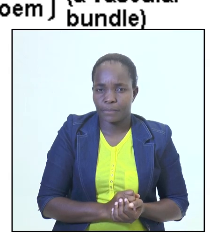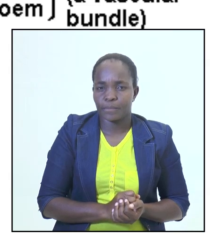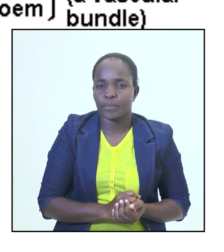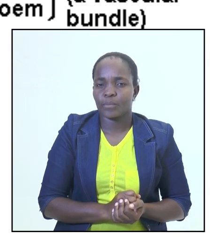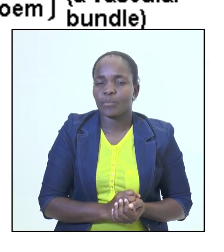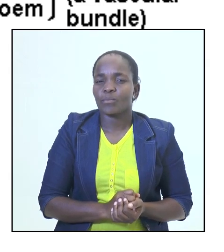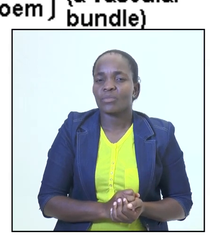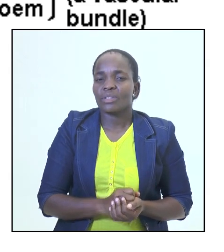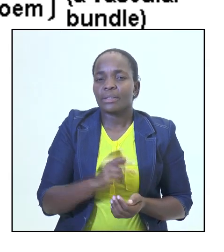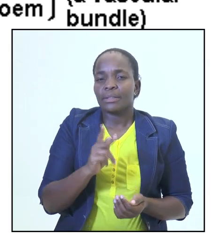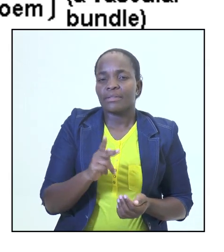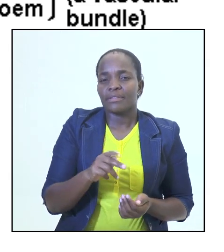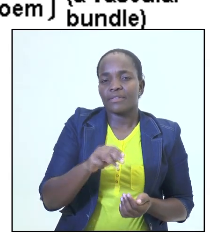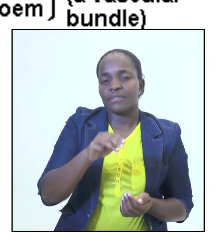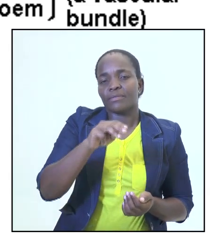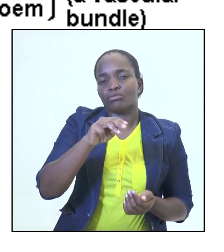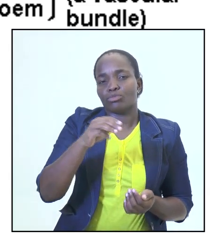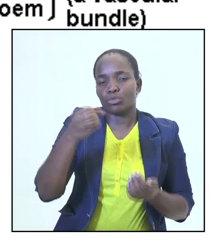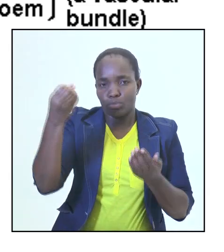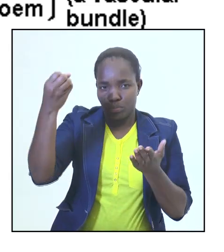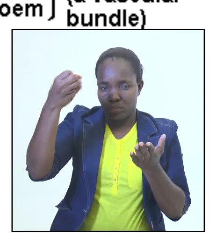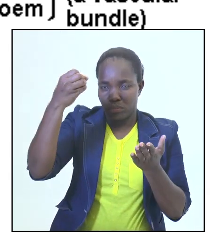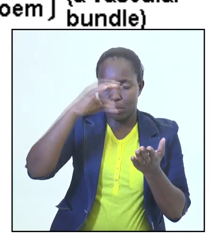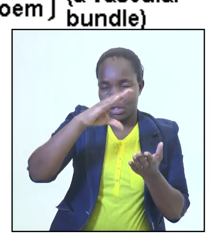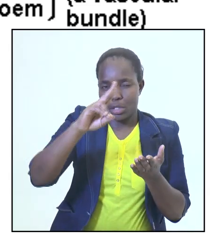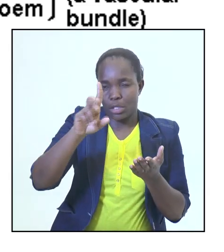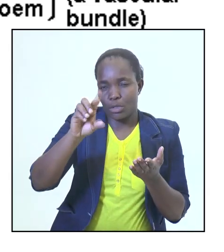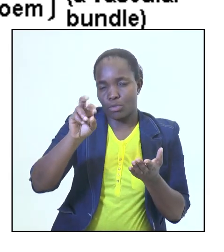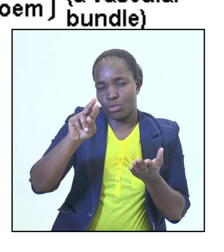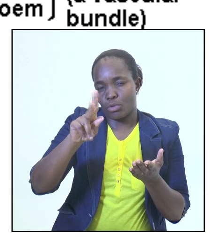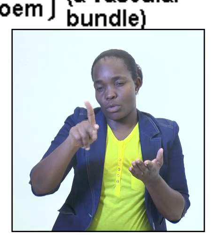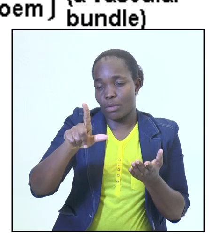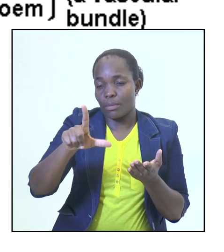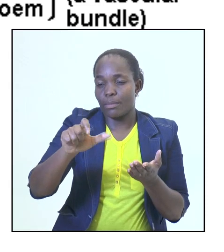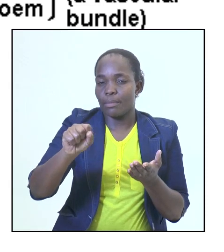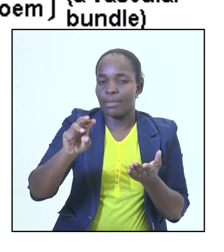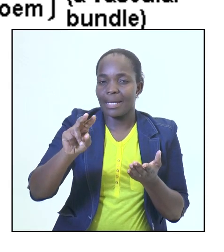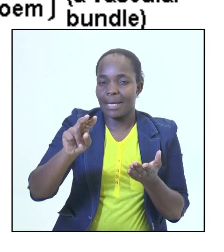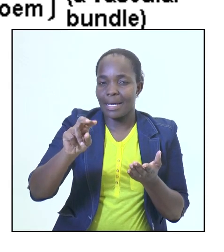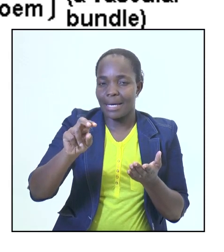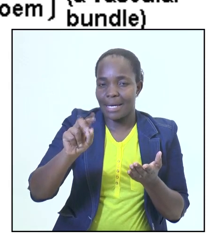also contains chloroplast for photosynthesis. It is these two